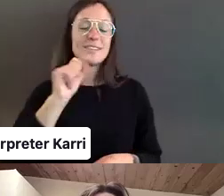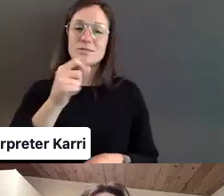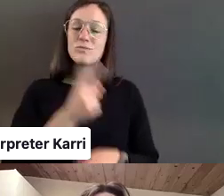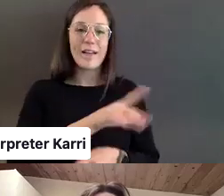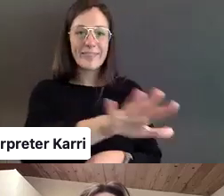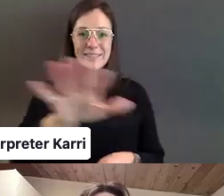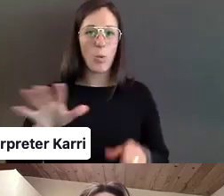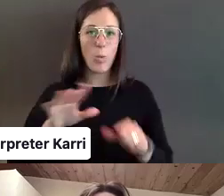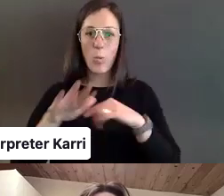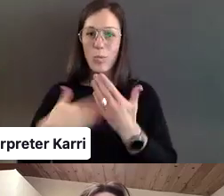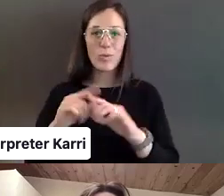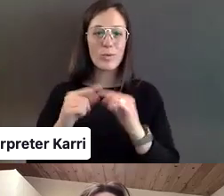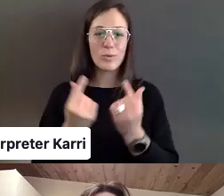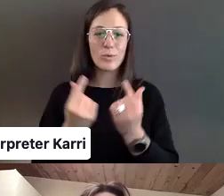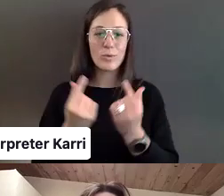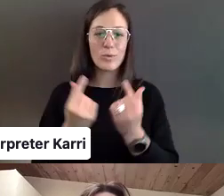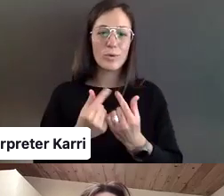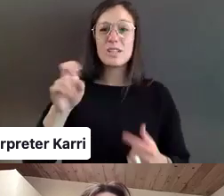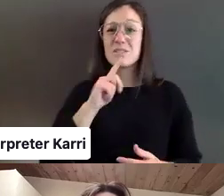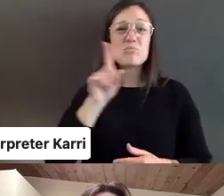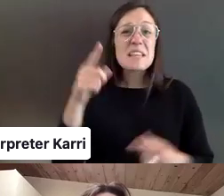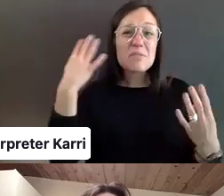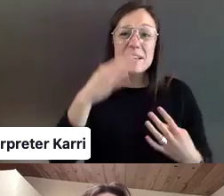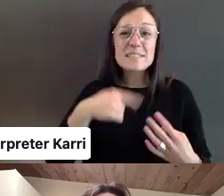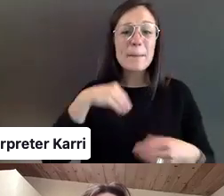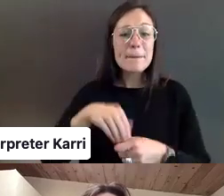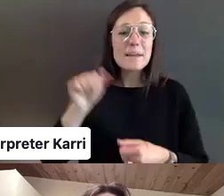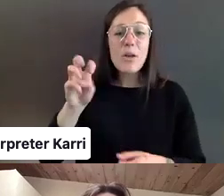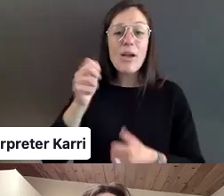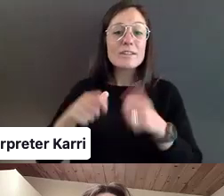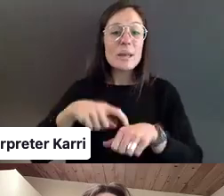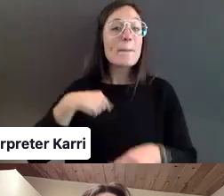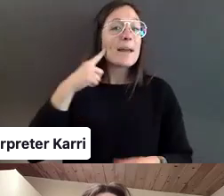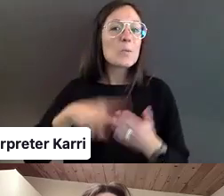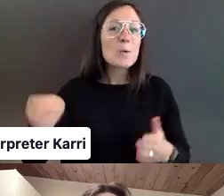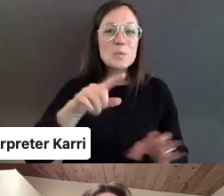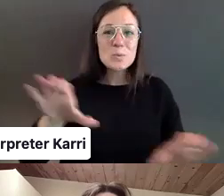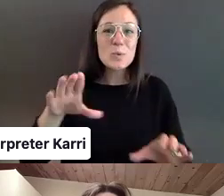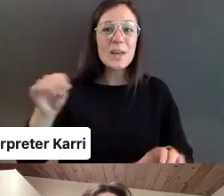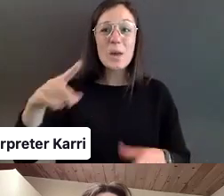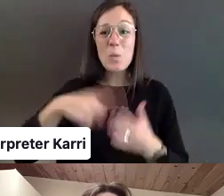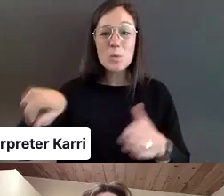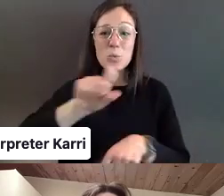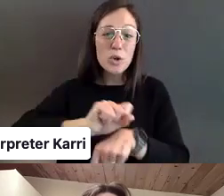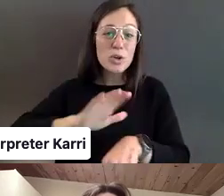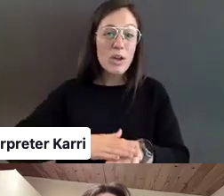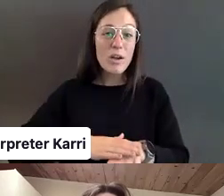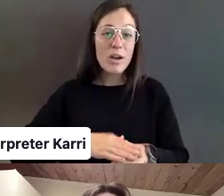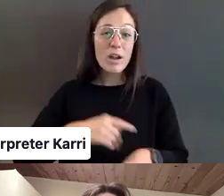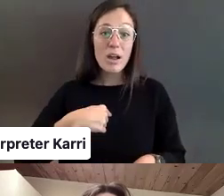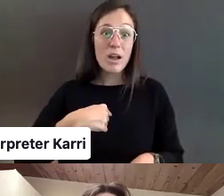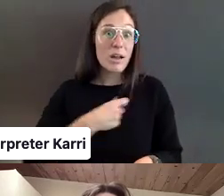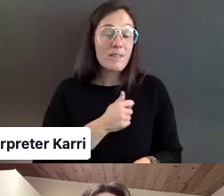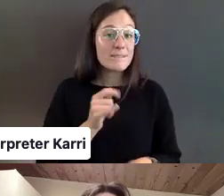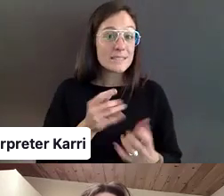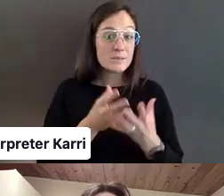is, bananas. I'm so in awe, like every time I hear what y'all are up to and like working on, and I love it.